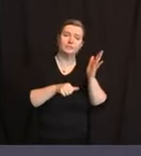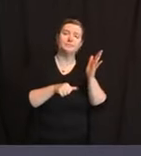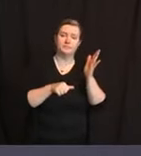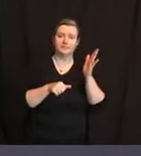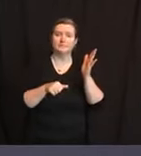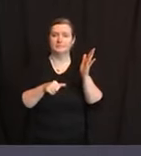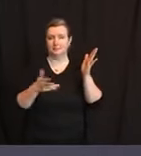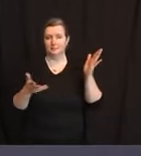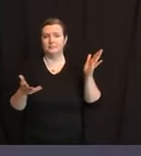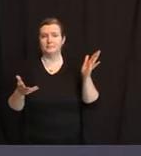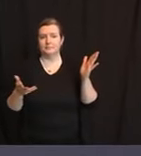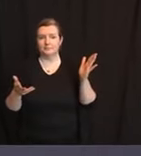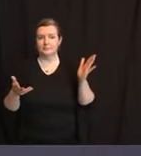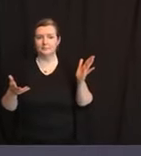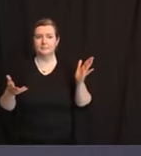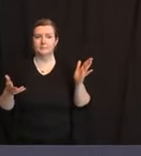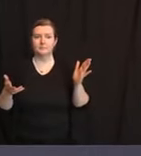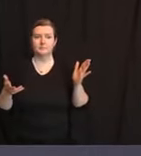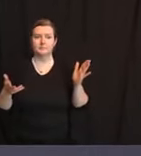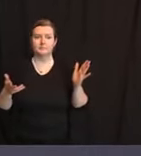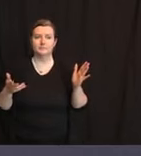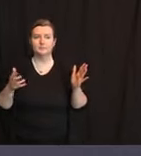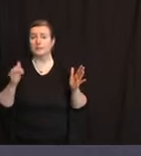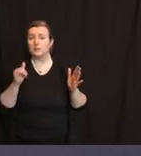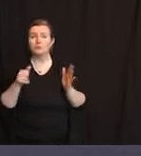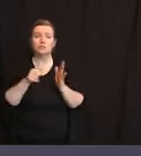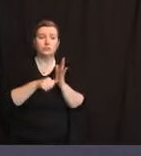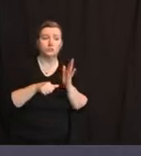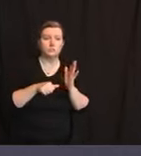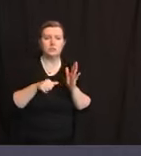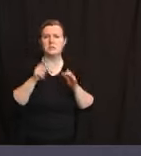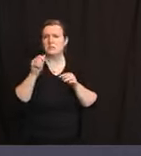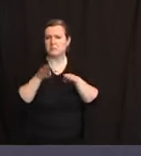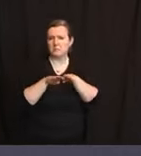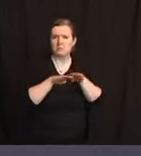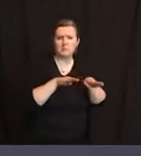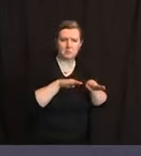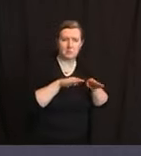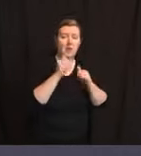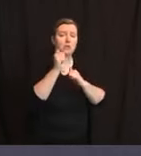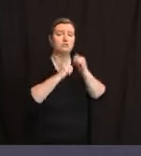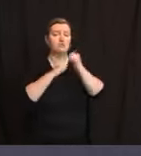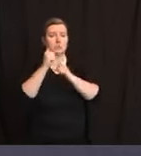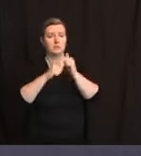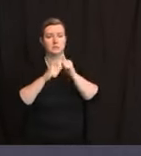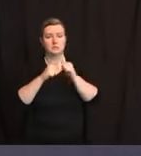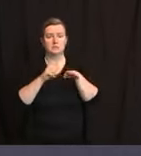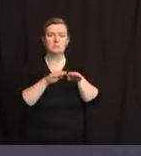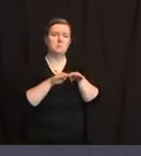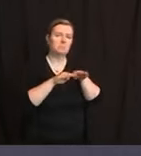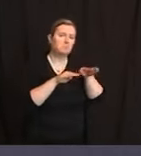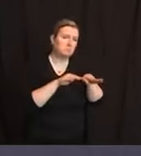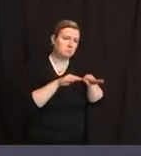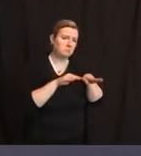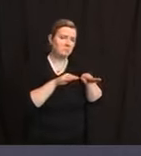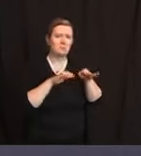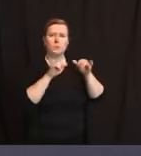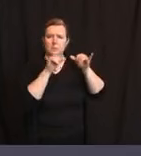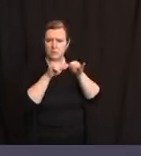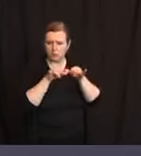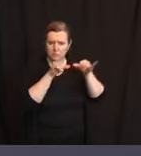take a series of incremental steps, you could be much more nimble in assessing the impact of those, because you can, as opposed to you took